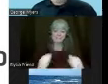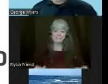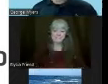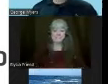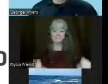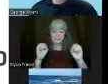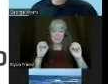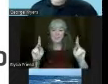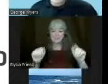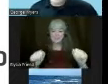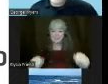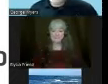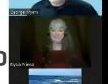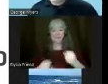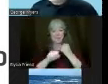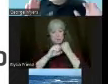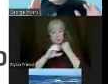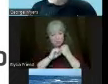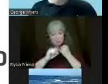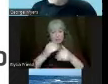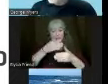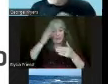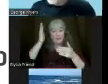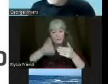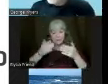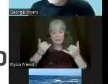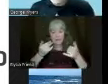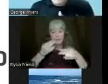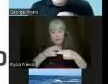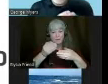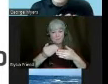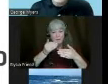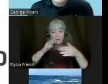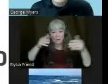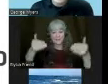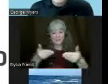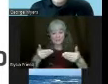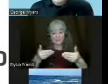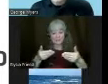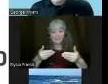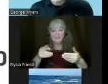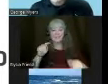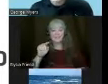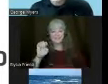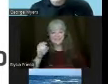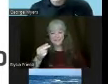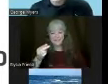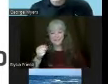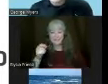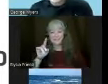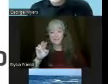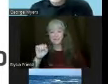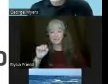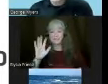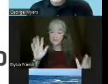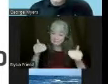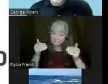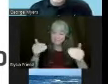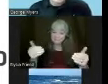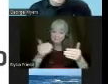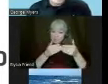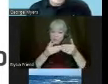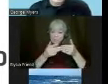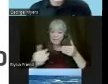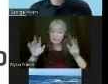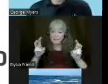Okay, commercial's over. Real quick before we introduce our tech ambassadors and get on with the rest of the